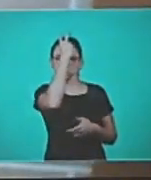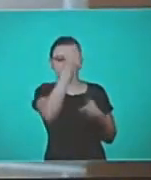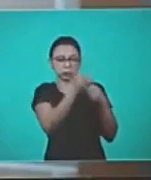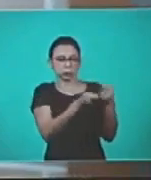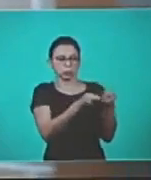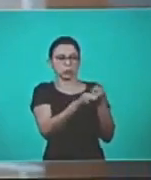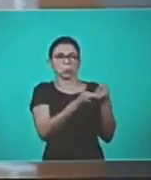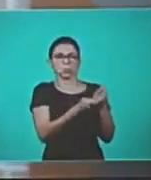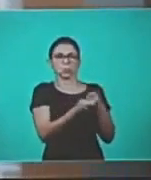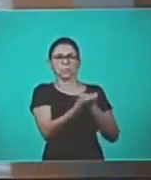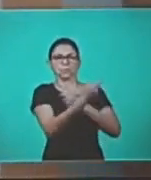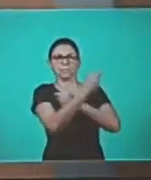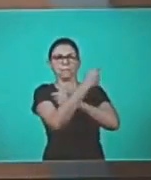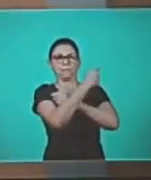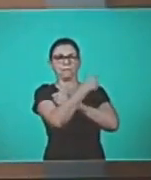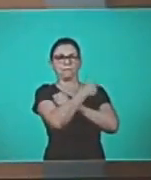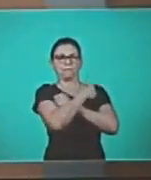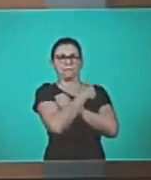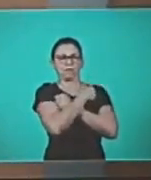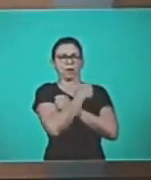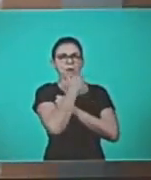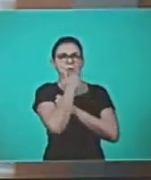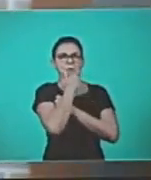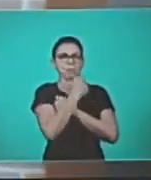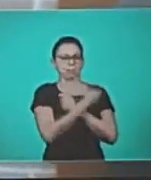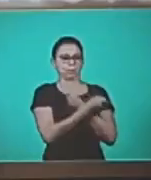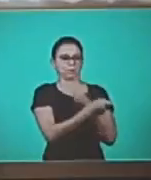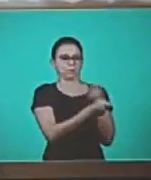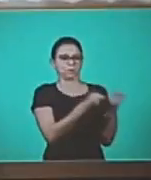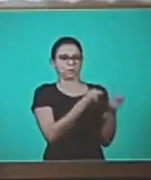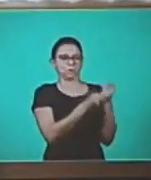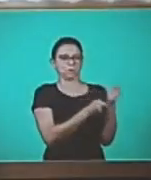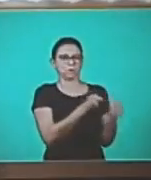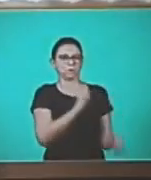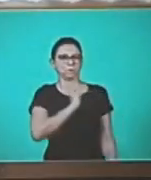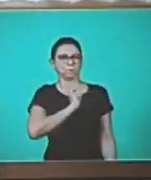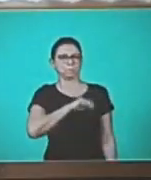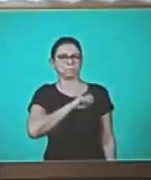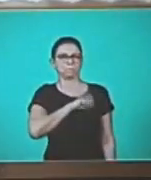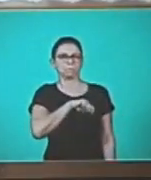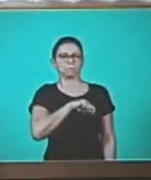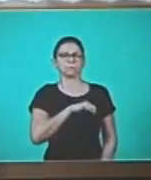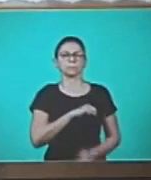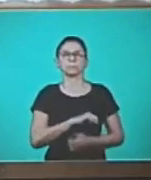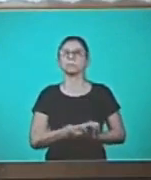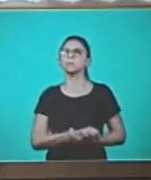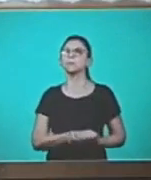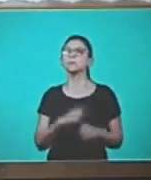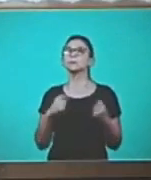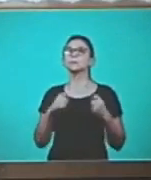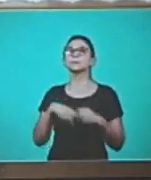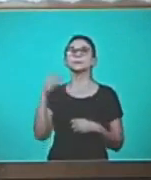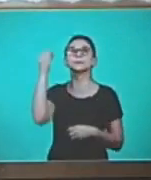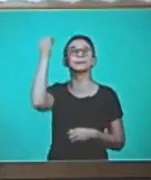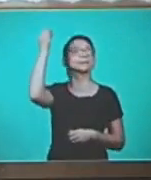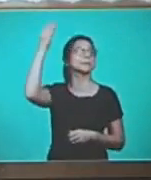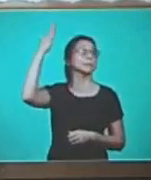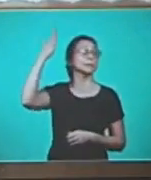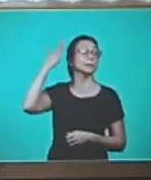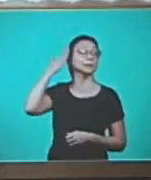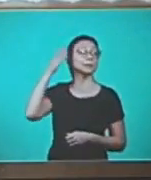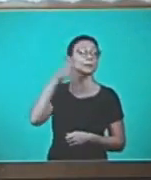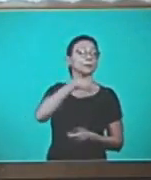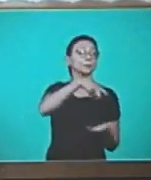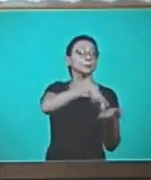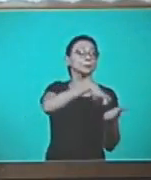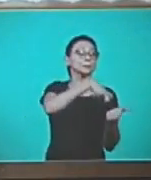hands of Pharaoh. And that's why they needed to be ready. So now, this time, the revelation, the power of the Lord is